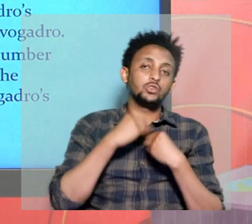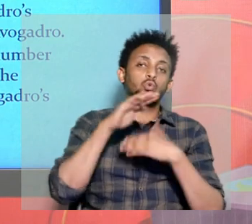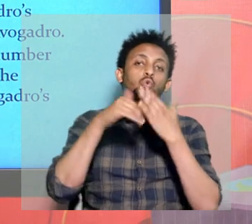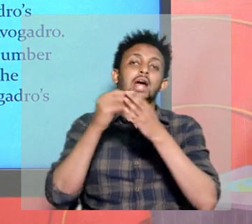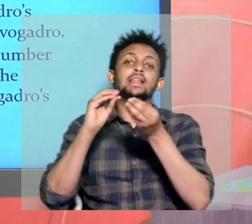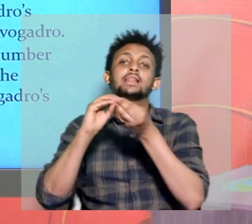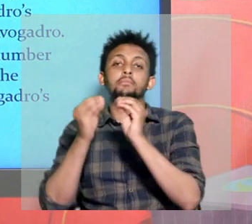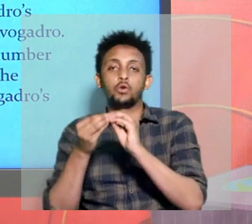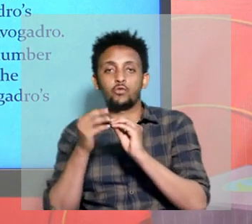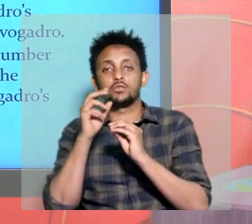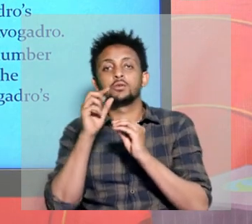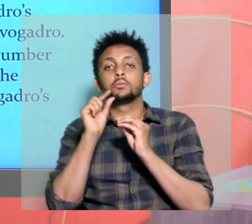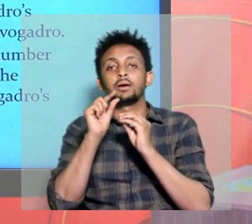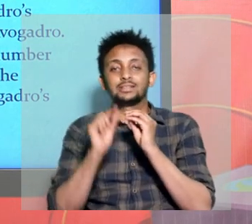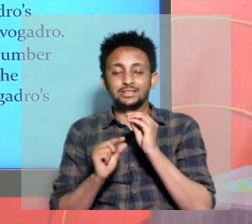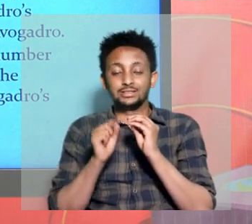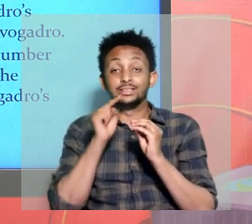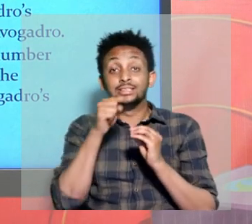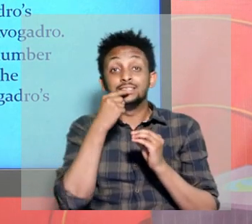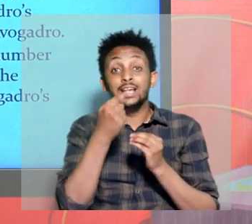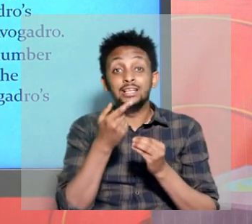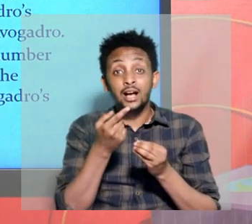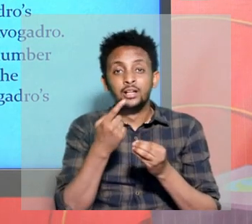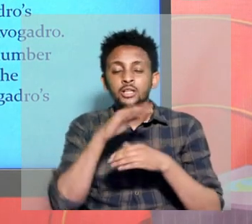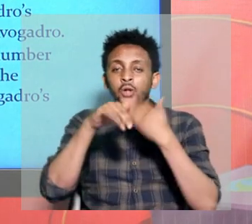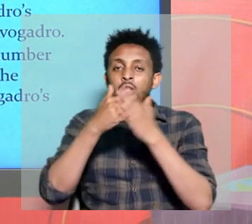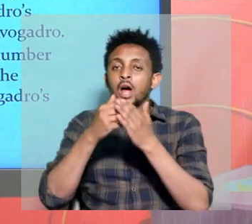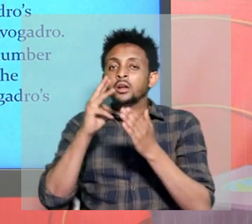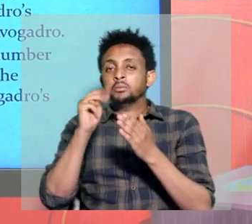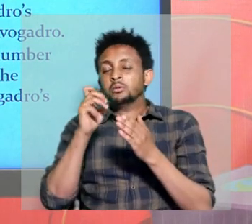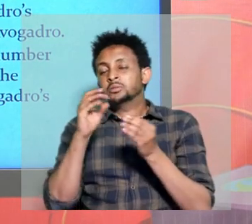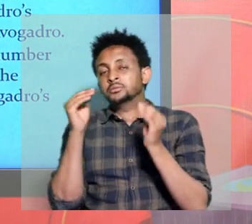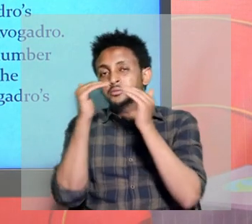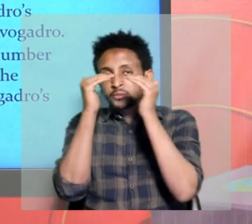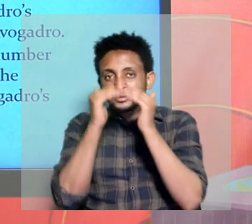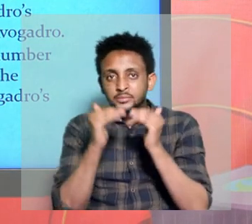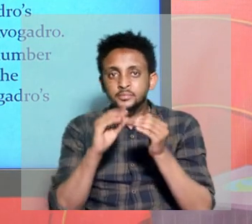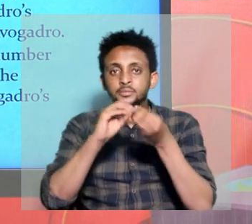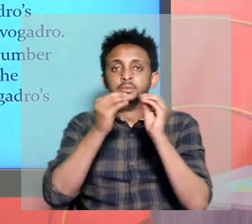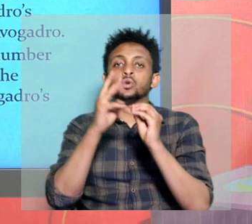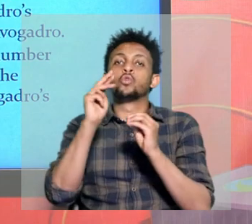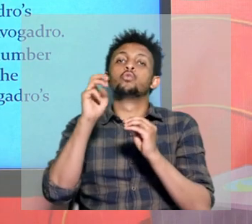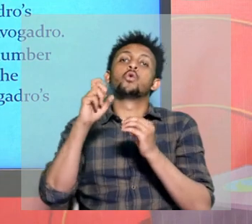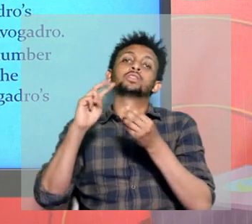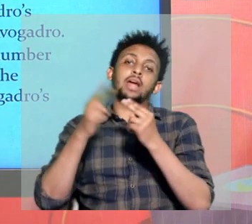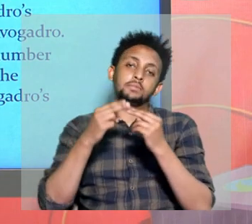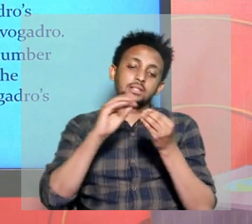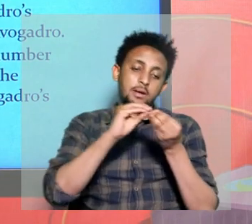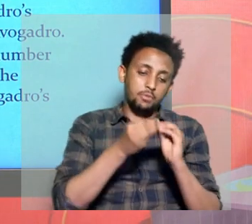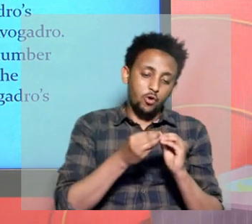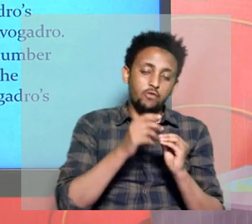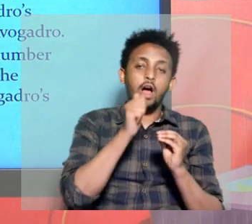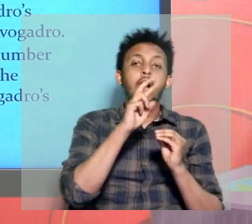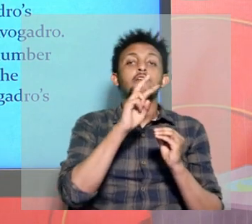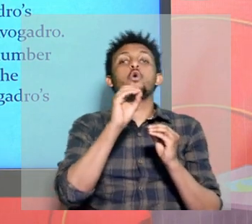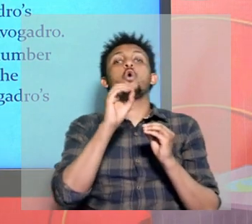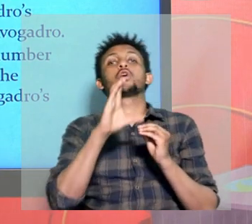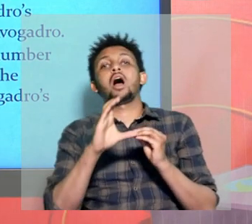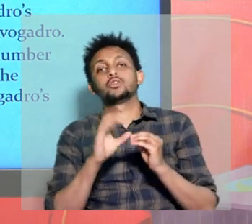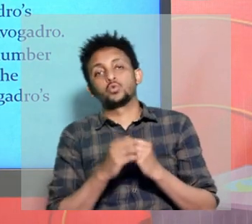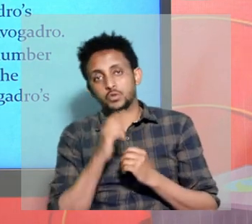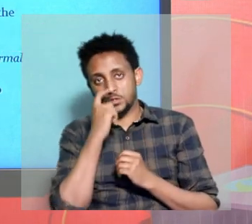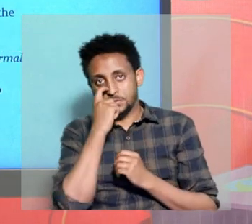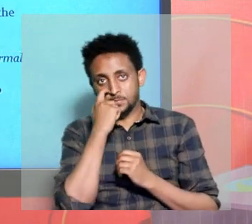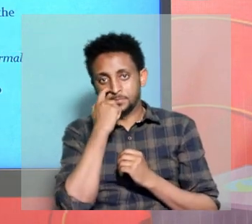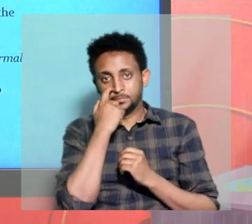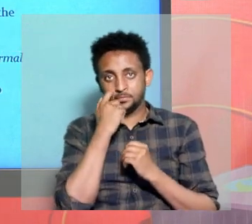total number of particles. So it says that the total number of particles is equal to number of mole times number of Avogadros.